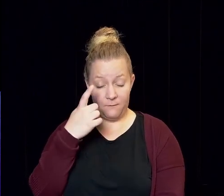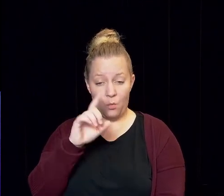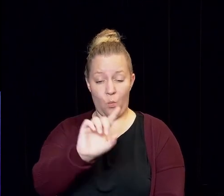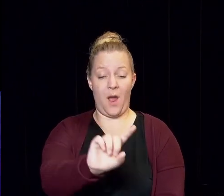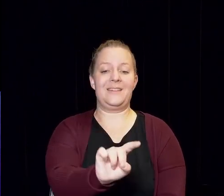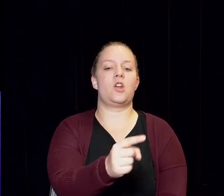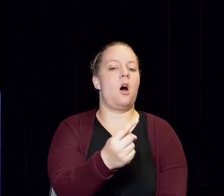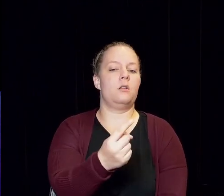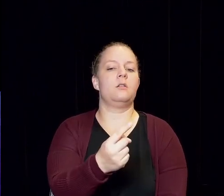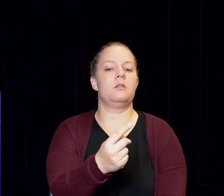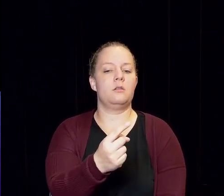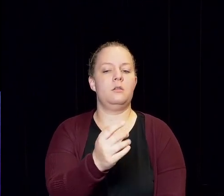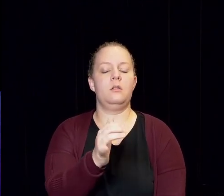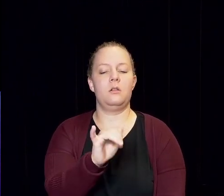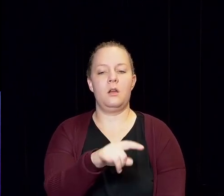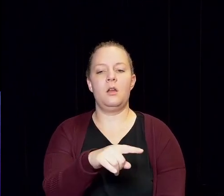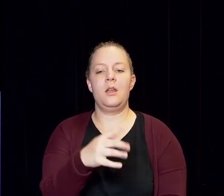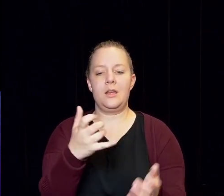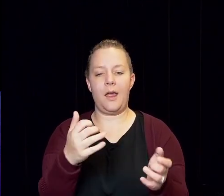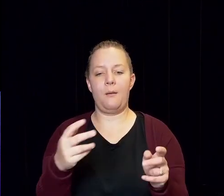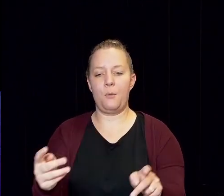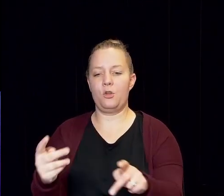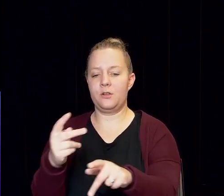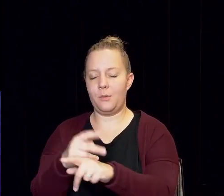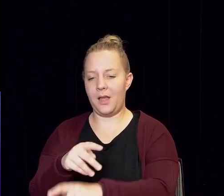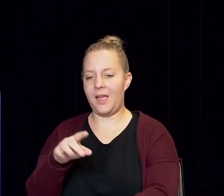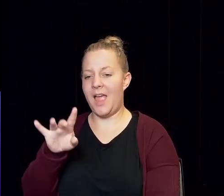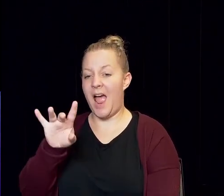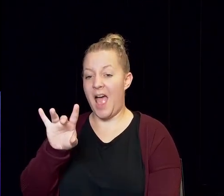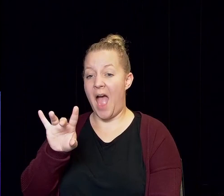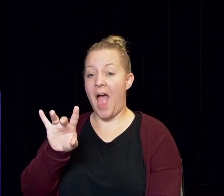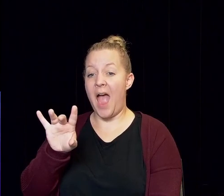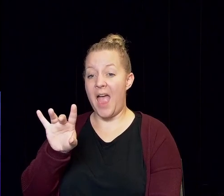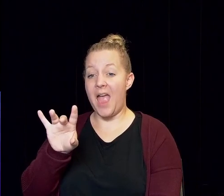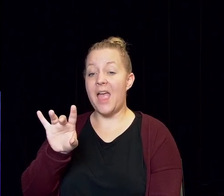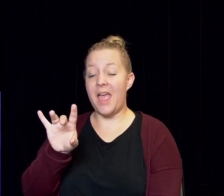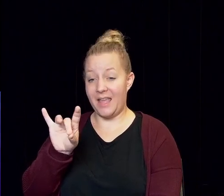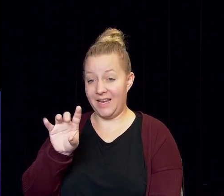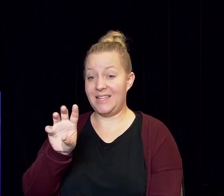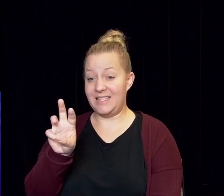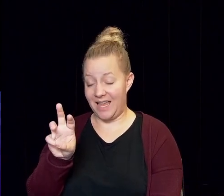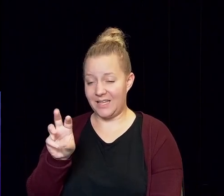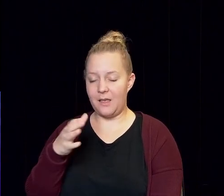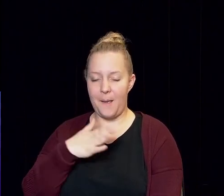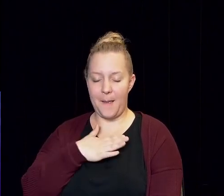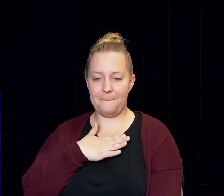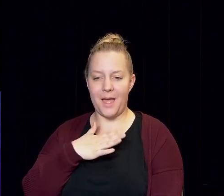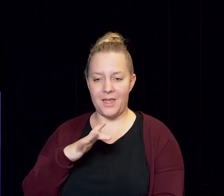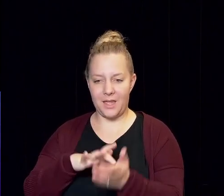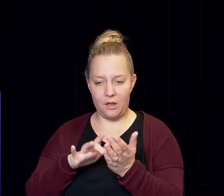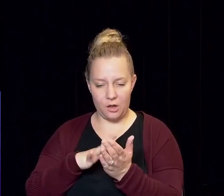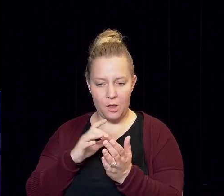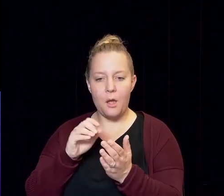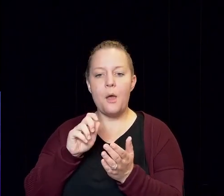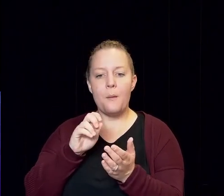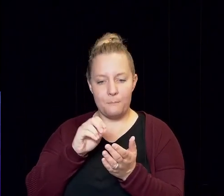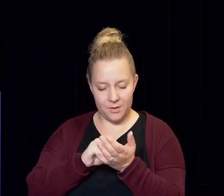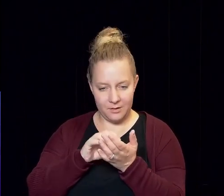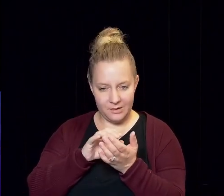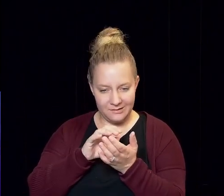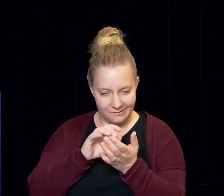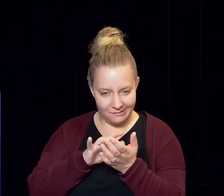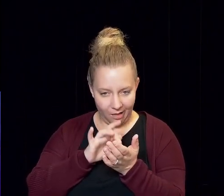So because that's just $1, I want to multiply that by 86. So in my calculator, I put